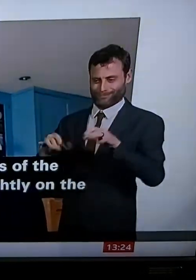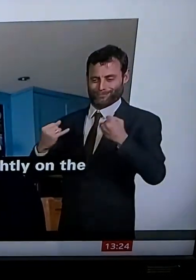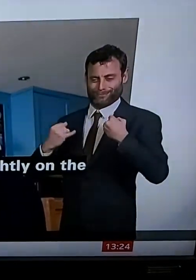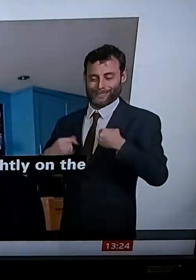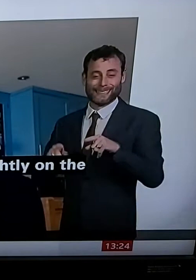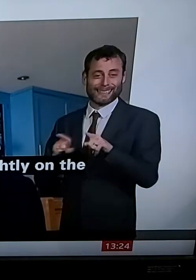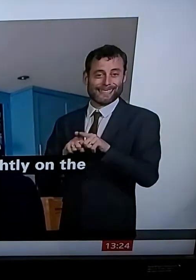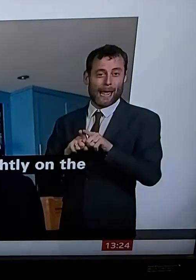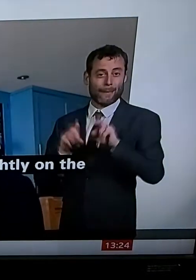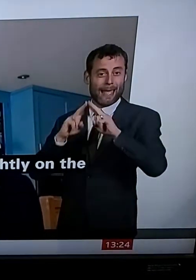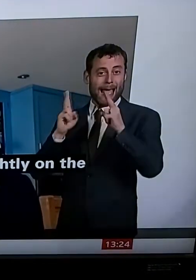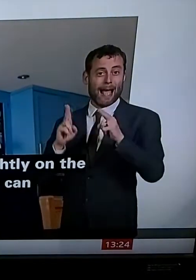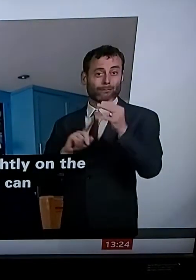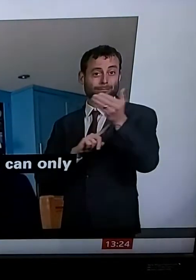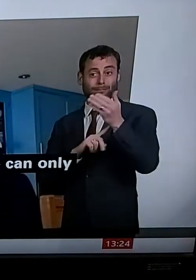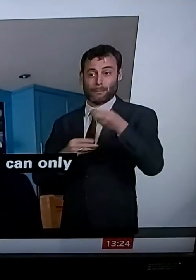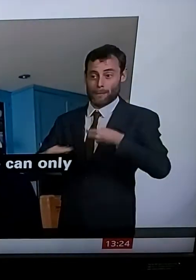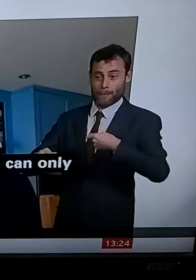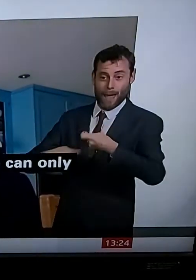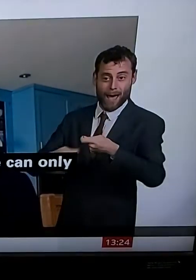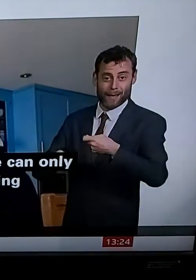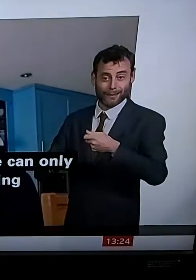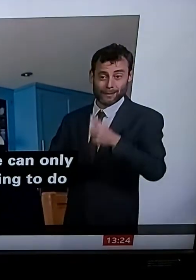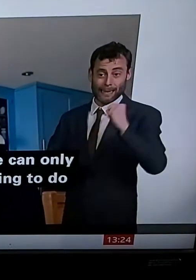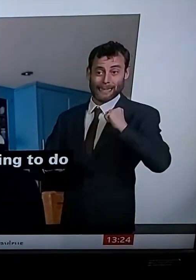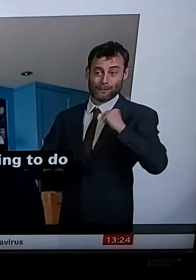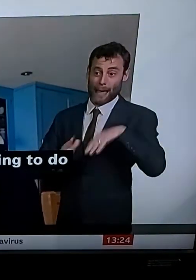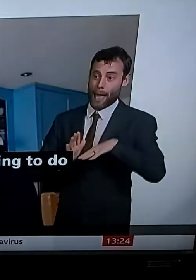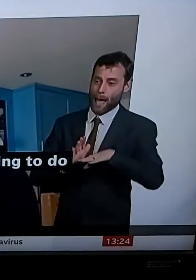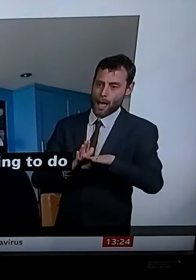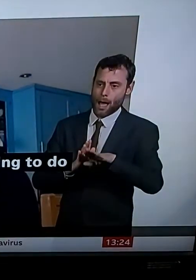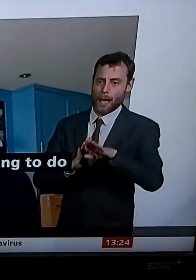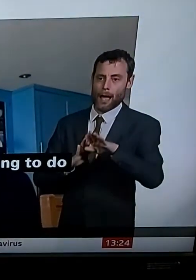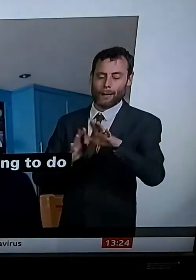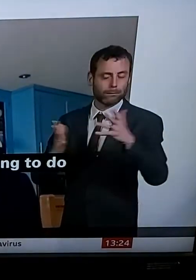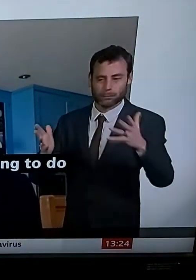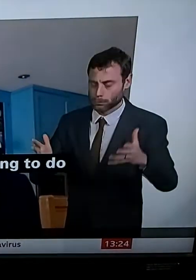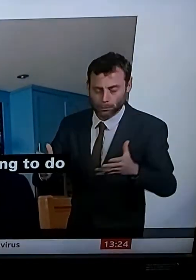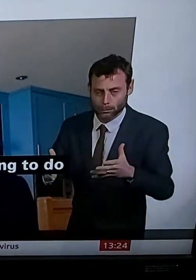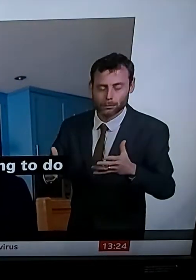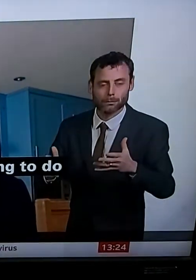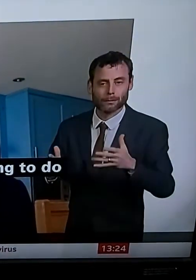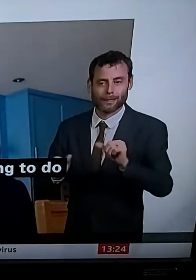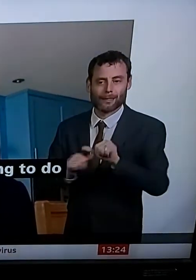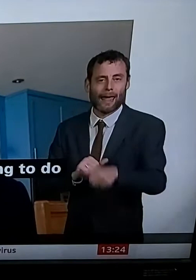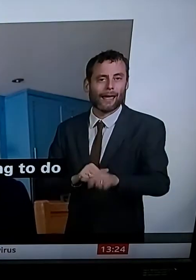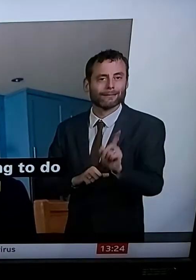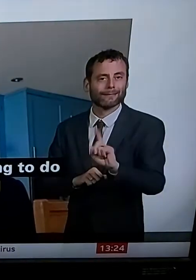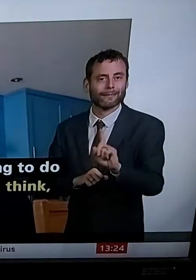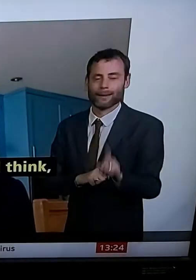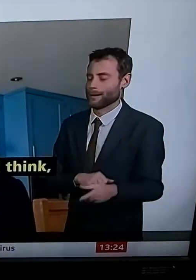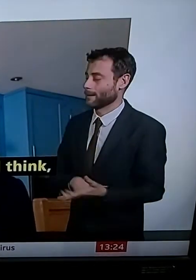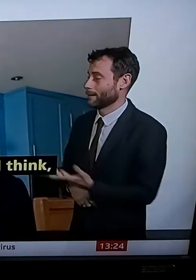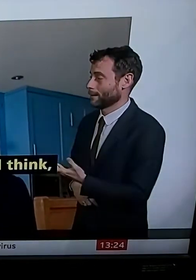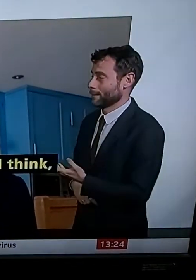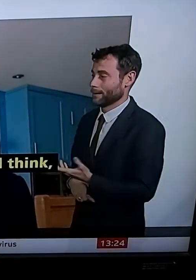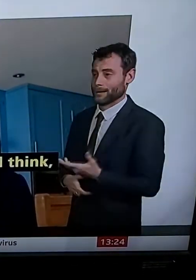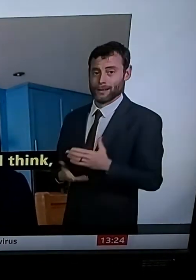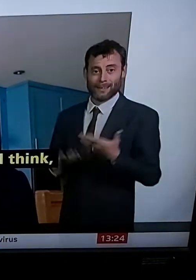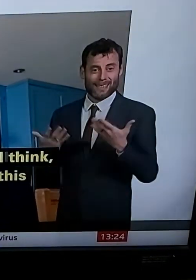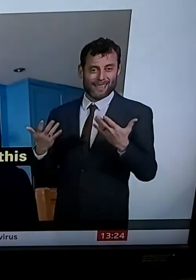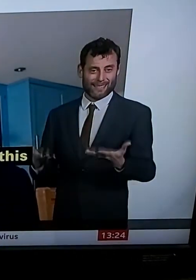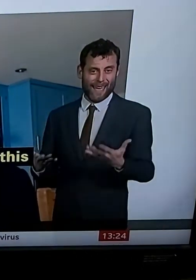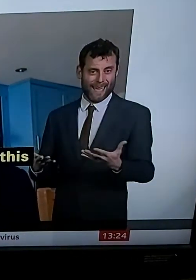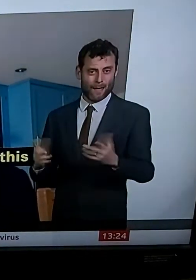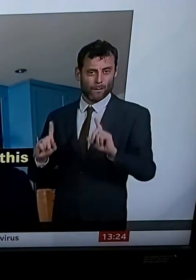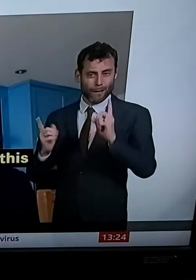this is going to do to it now. A huge impact, I think, because you have to take this alongside the fact that there can be no viewings of properties,